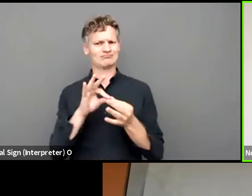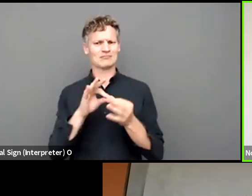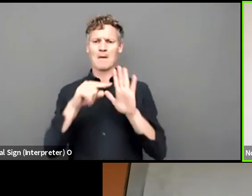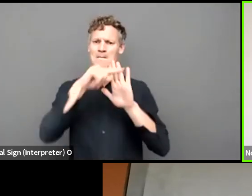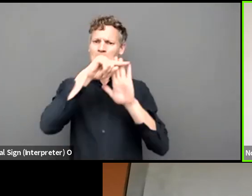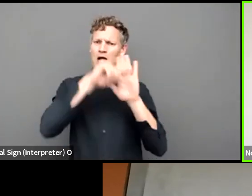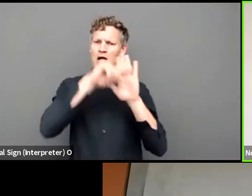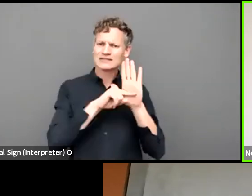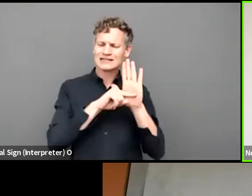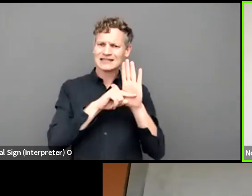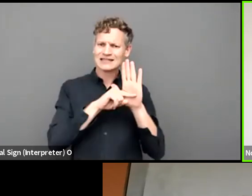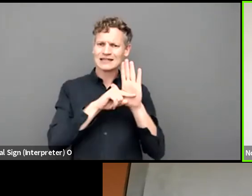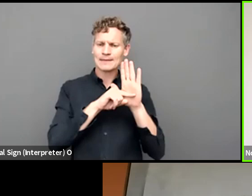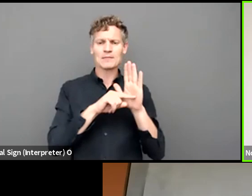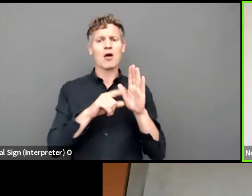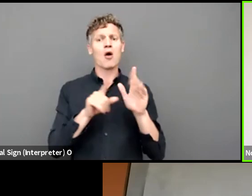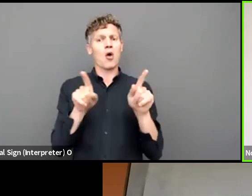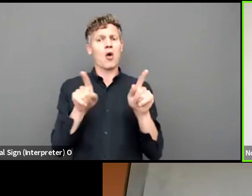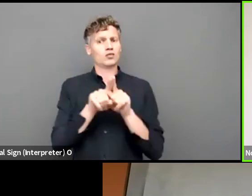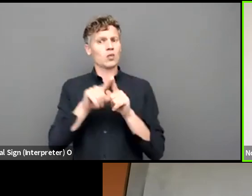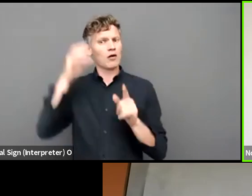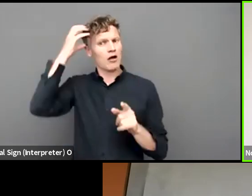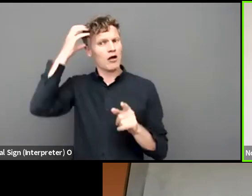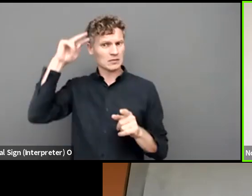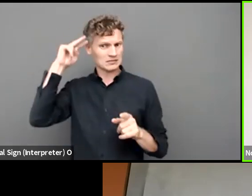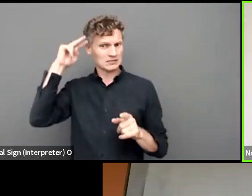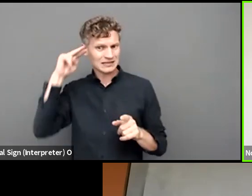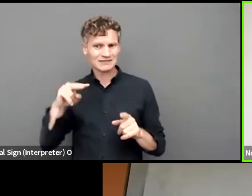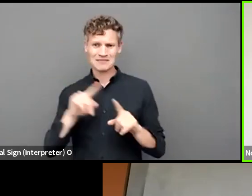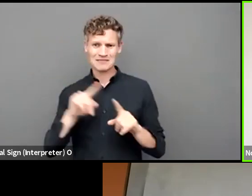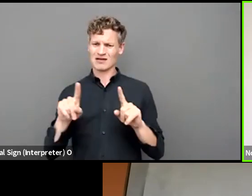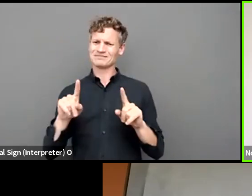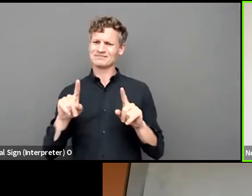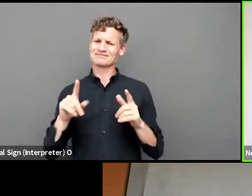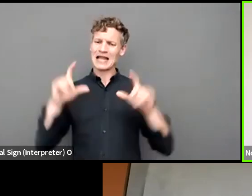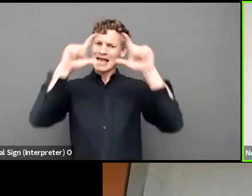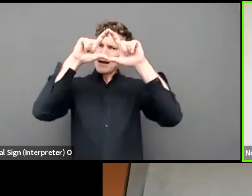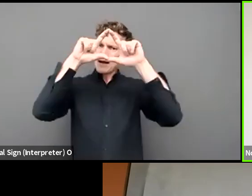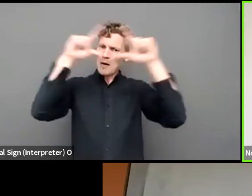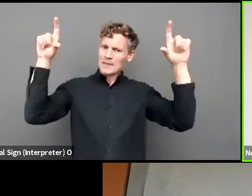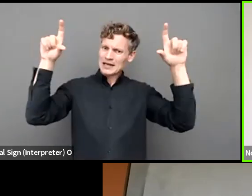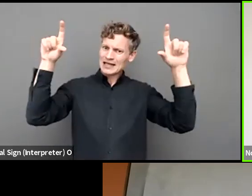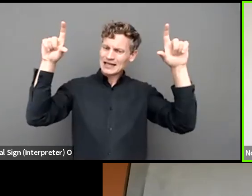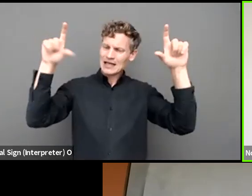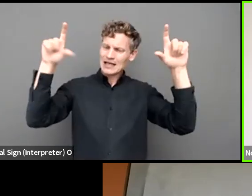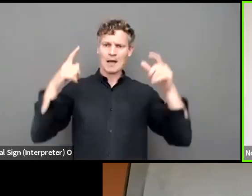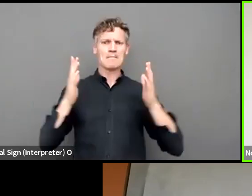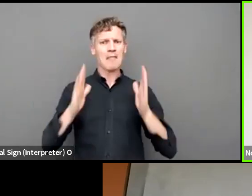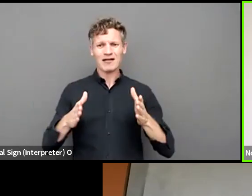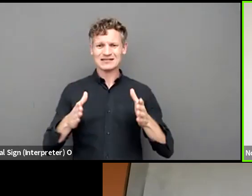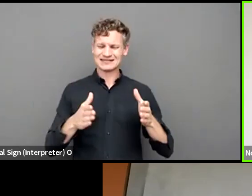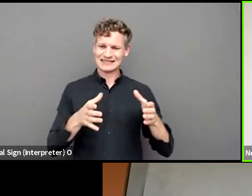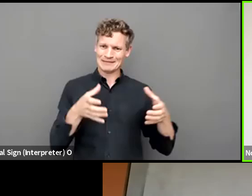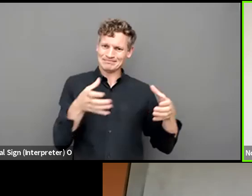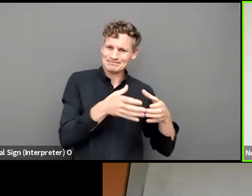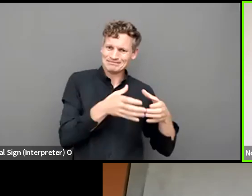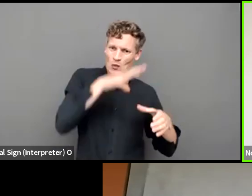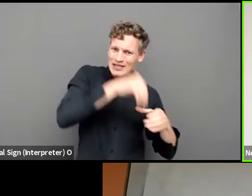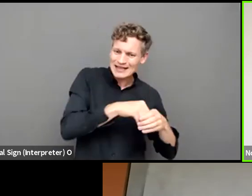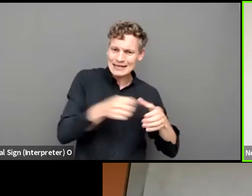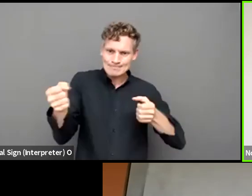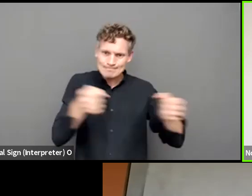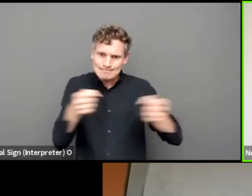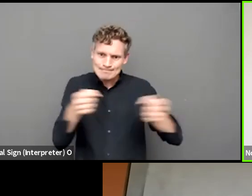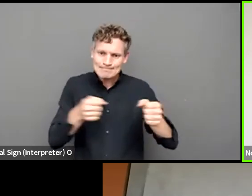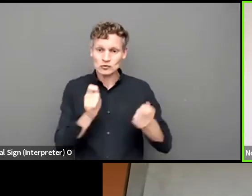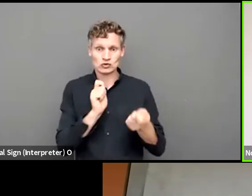of systemic change from the perspective of employers. And of course, the point of nudging. Now, I am getting messages left,